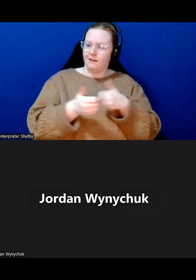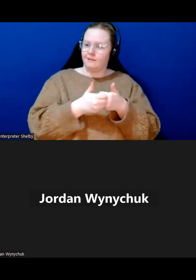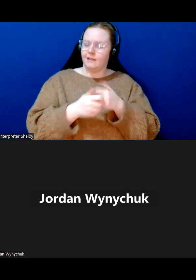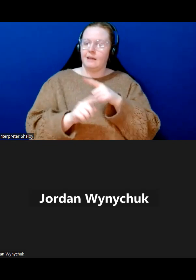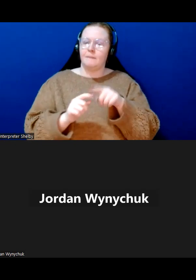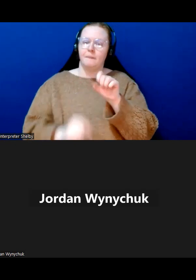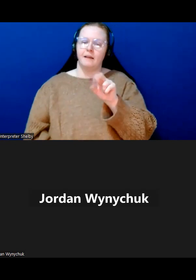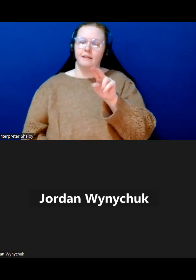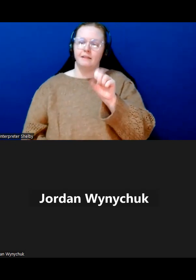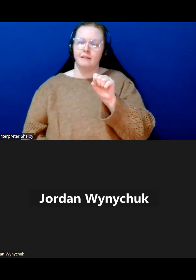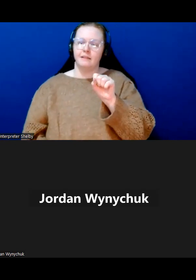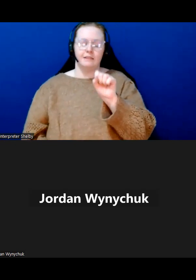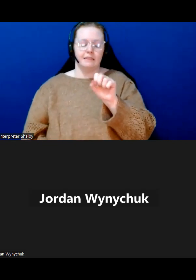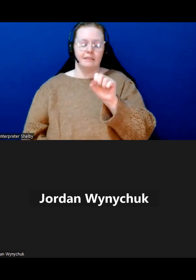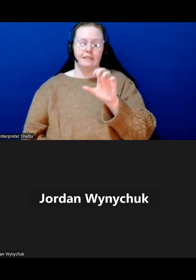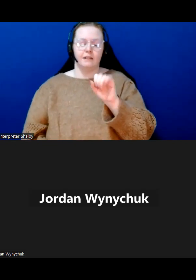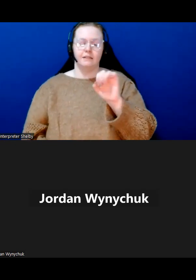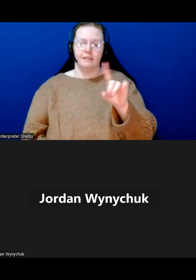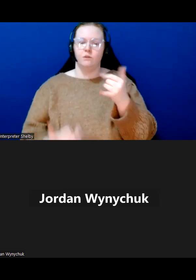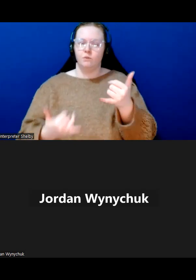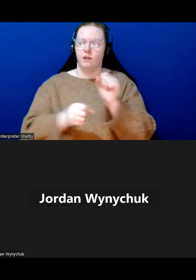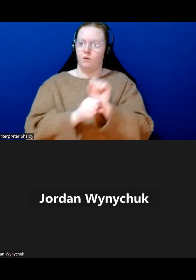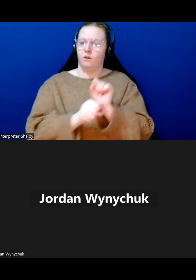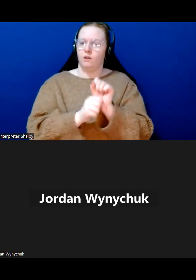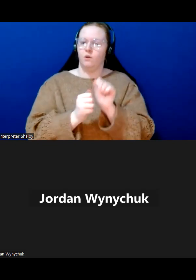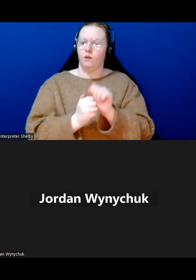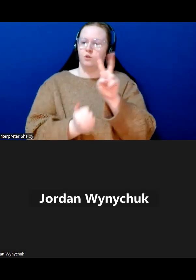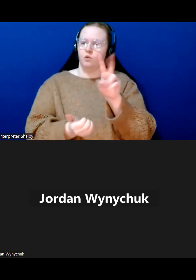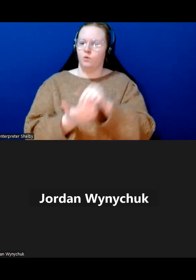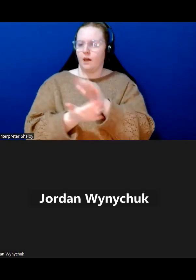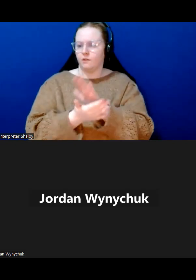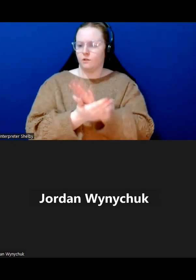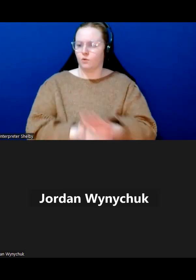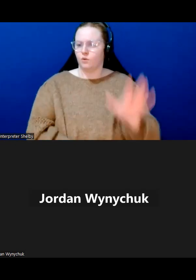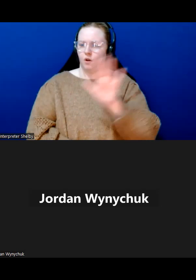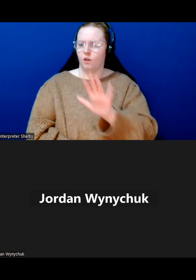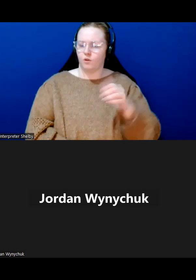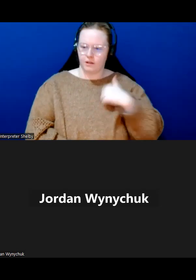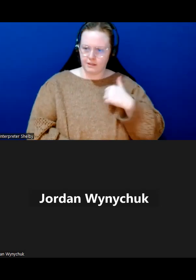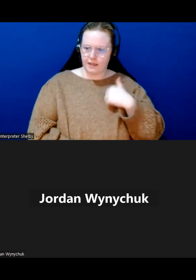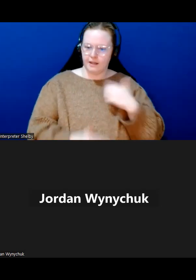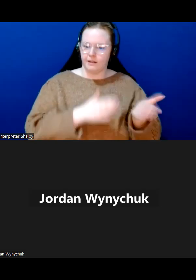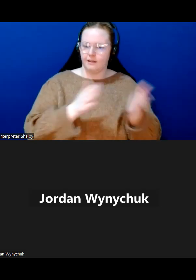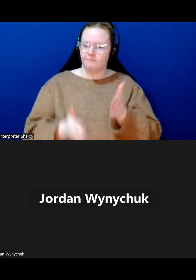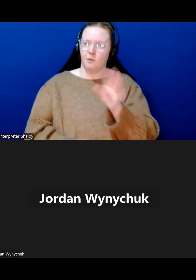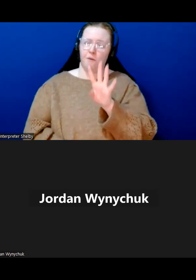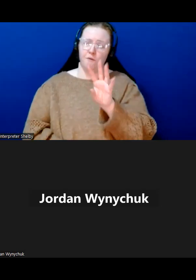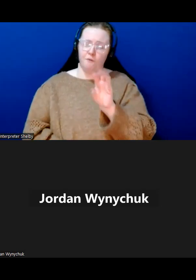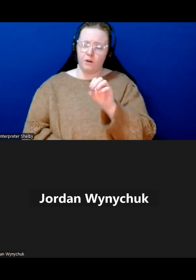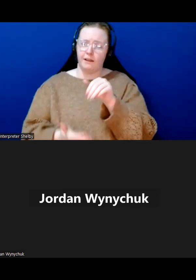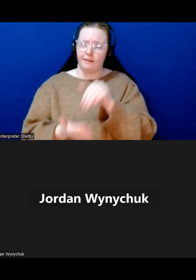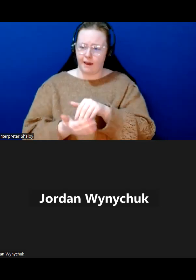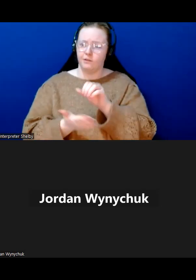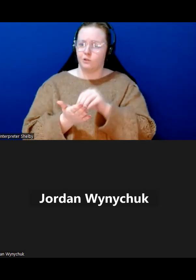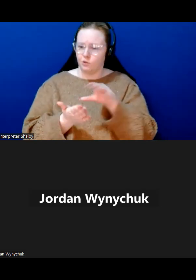actively working with 2,000 schools across Canada, working with about 40,000 students every single year. And then we're